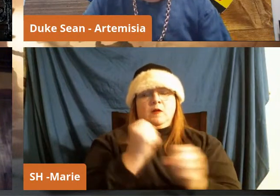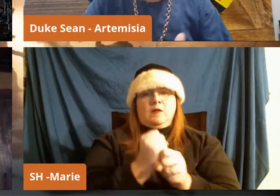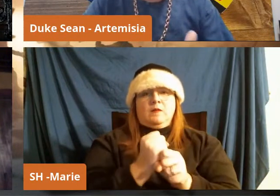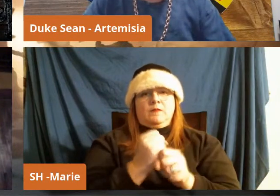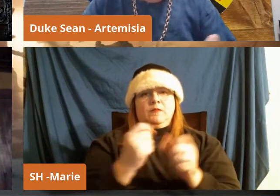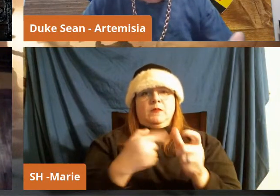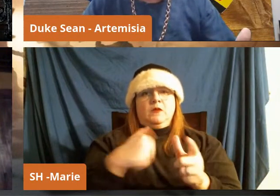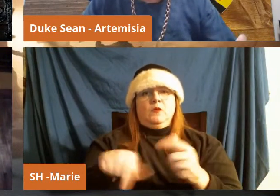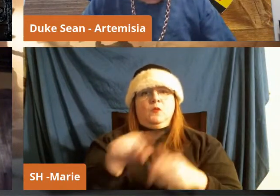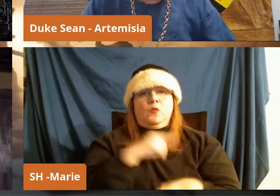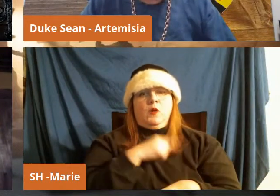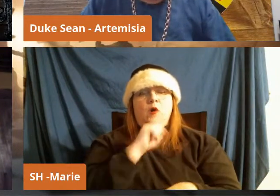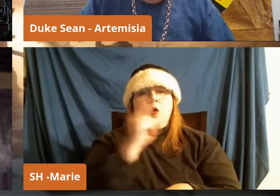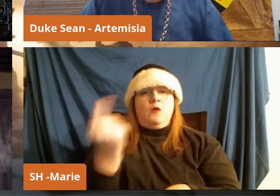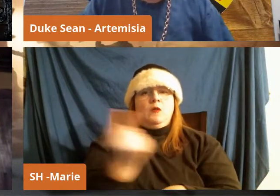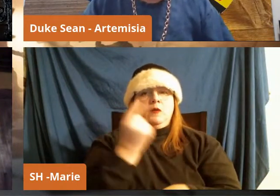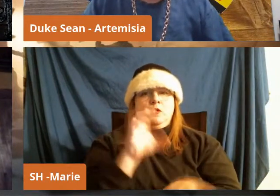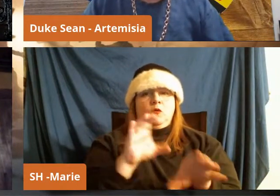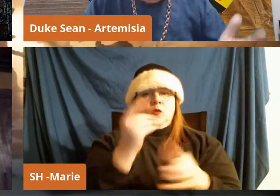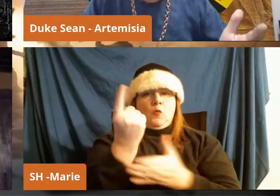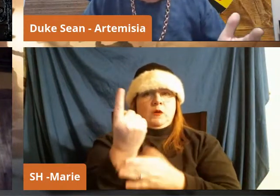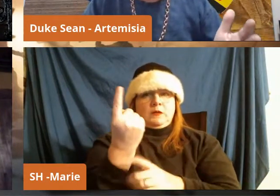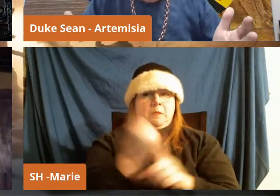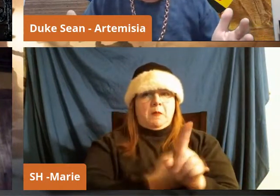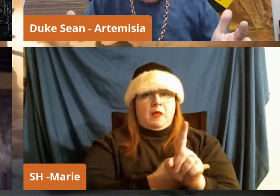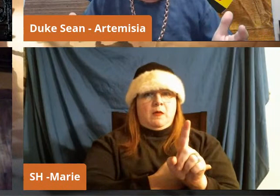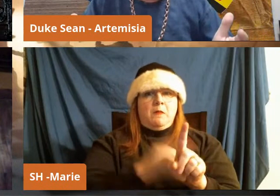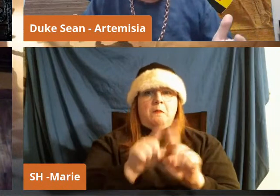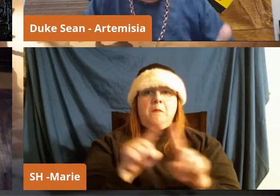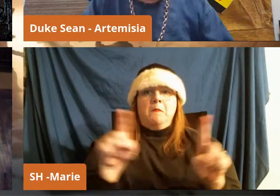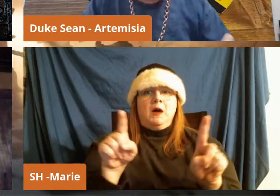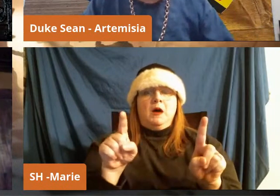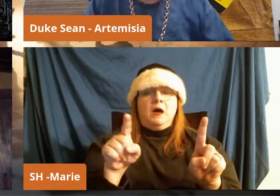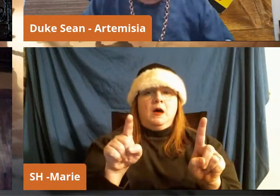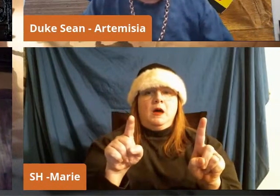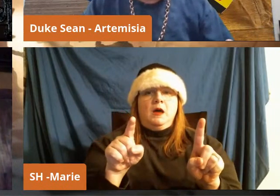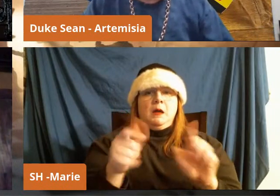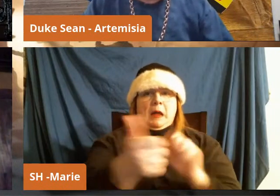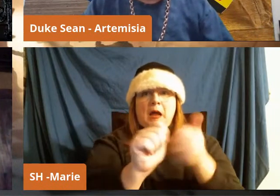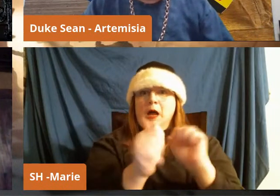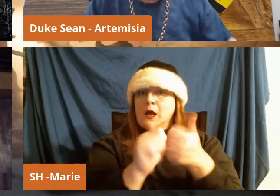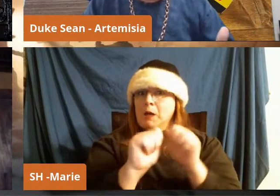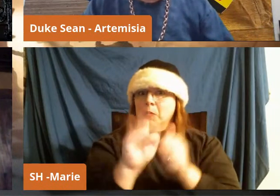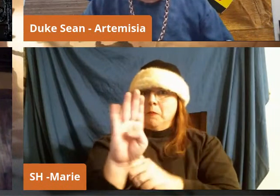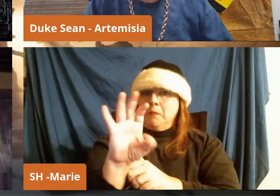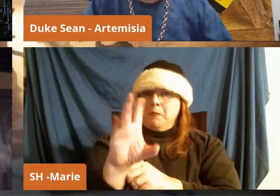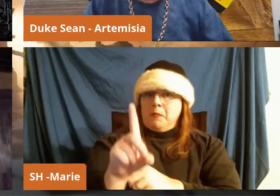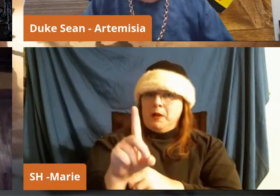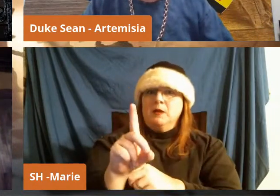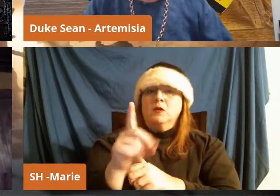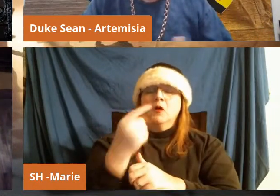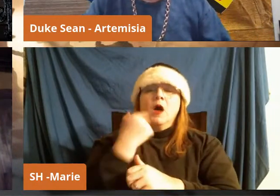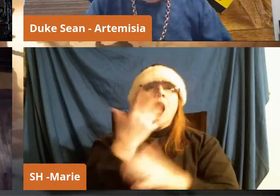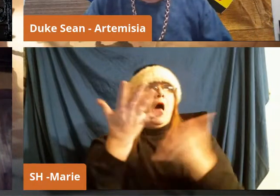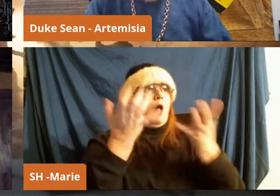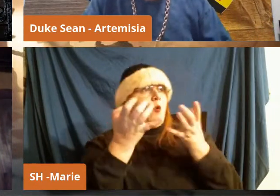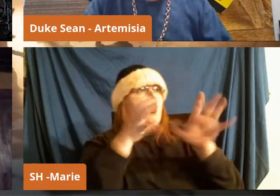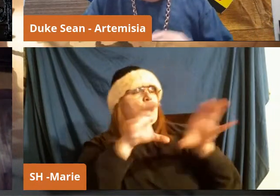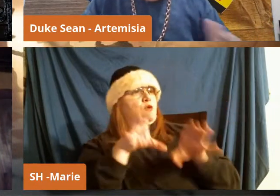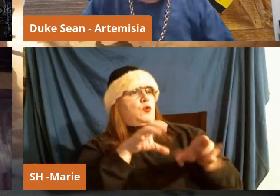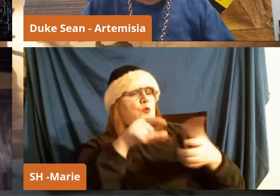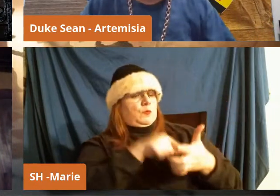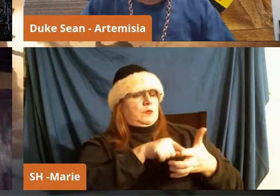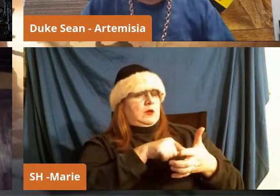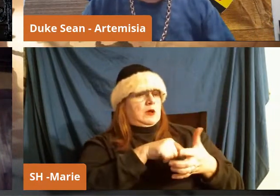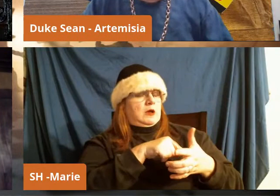we were only doing like once a month, but there were like competitive bids where people would say, I want to do